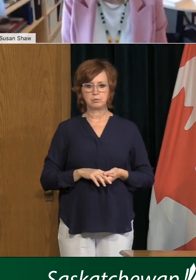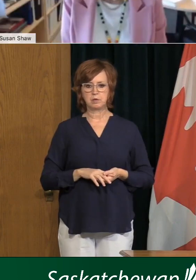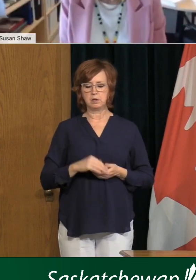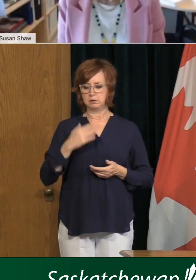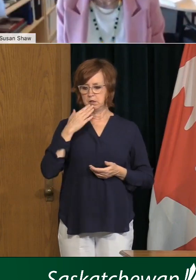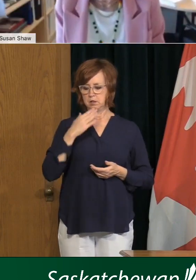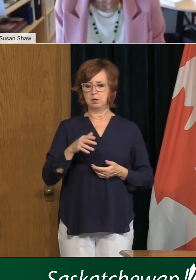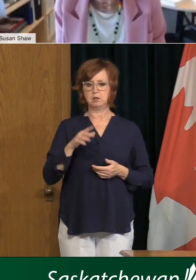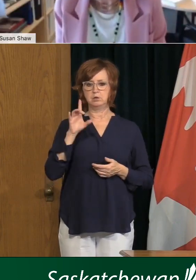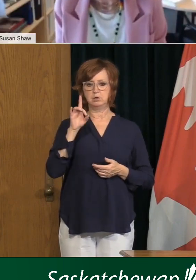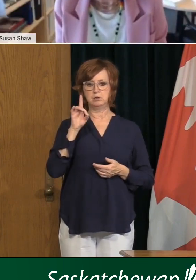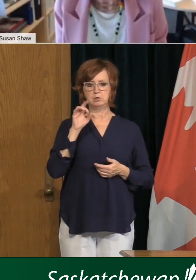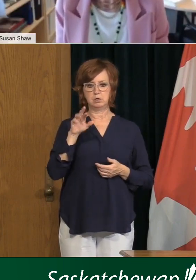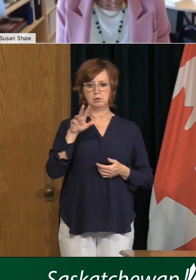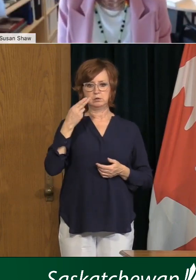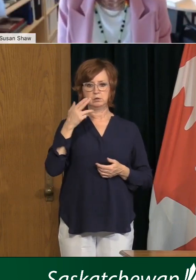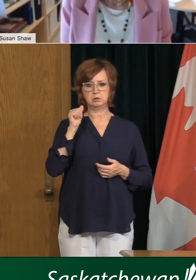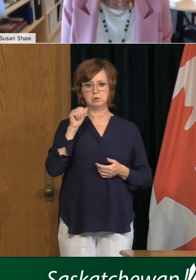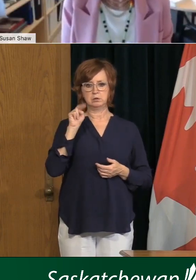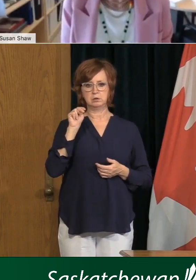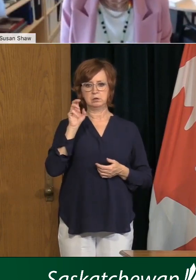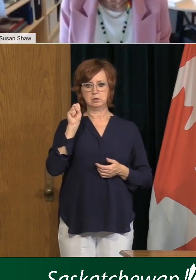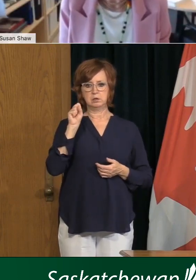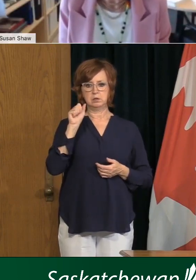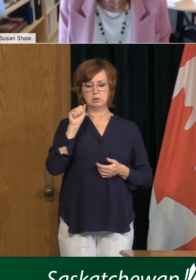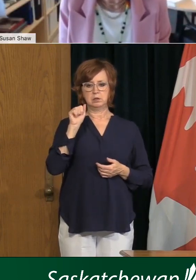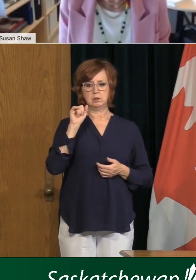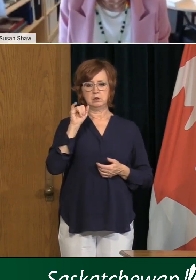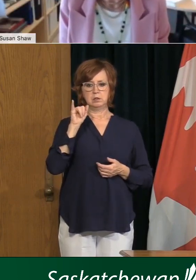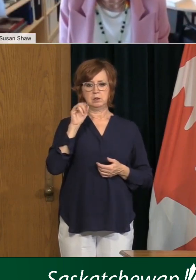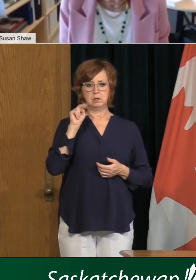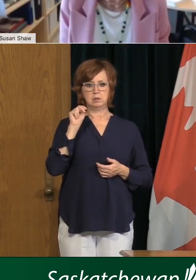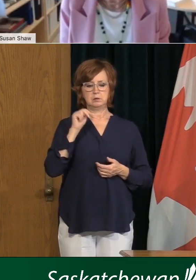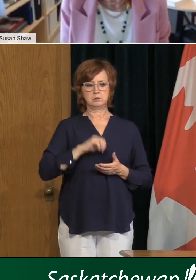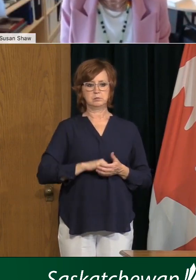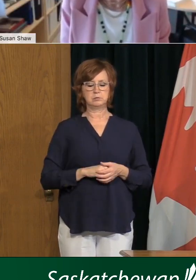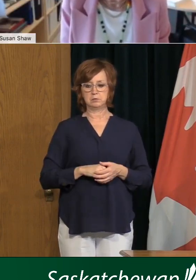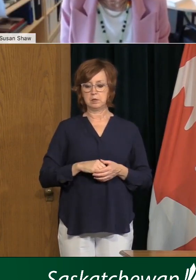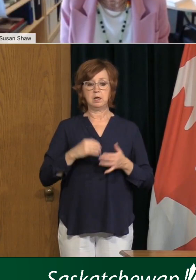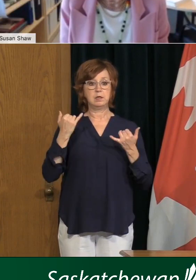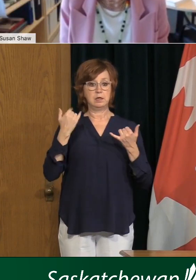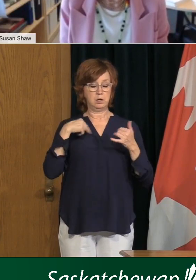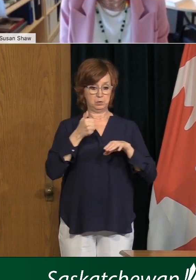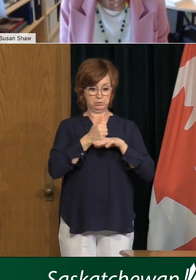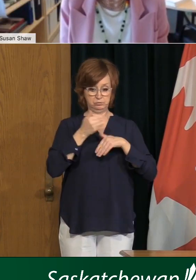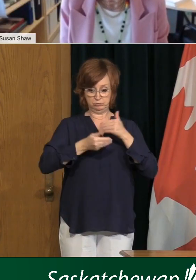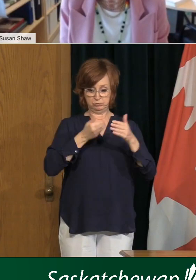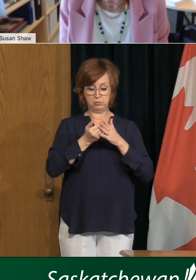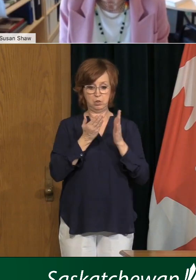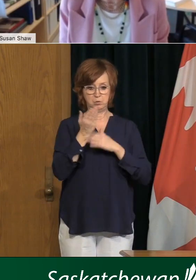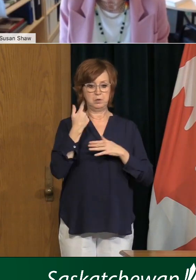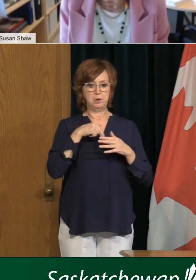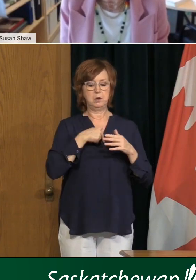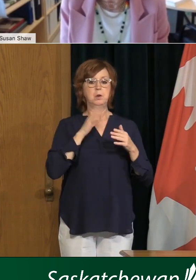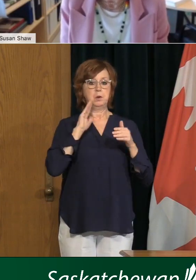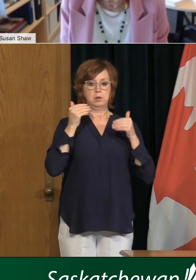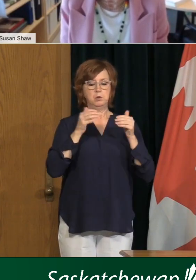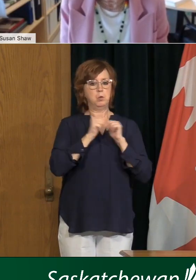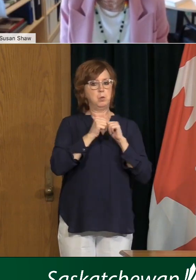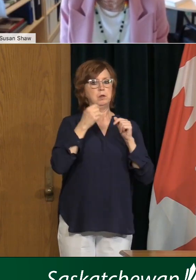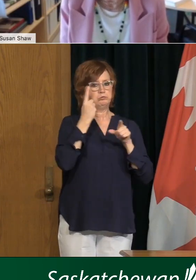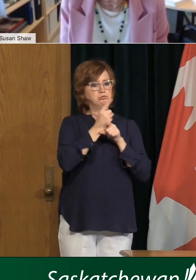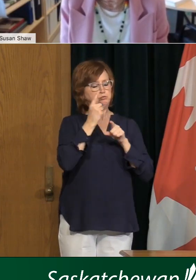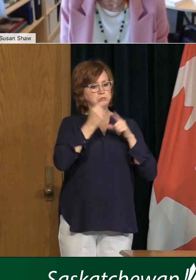Thank you, Dr. Hansia. As we navigate through the initial phase of the service resumption plan, we will proceed thoughtfully to